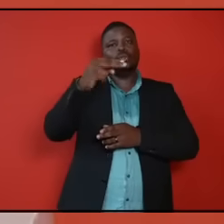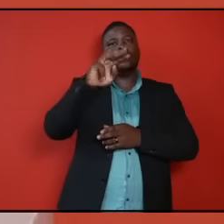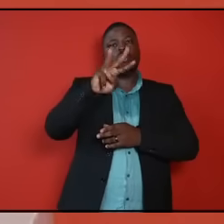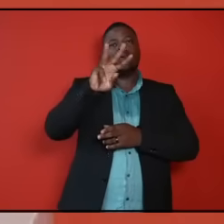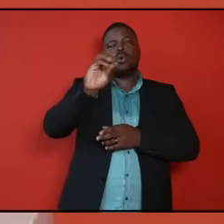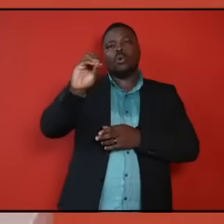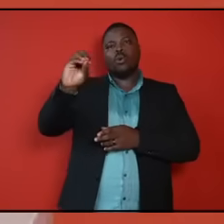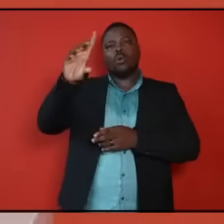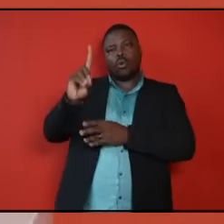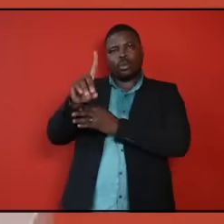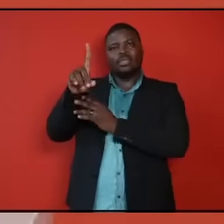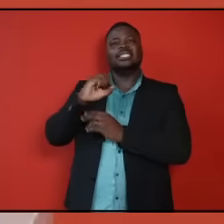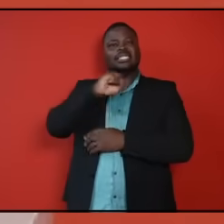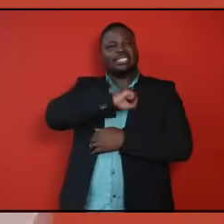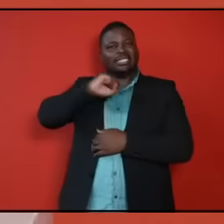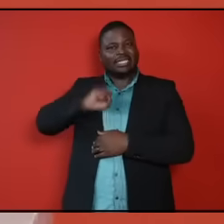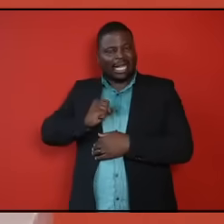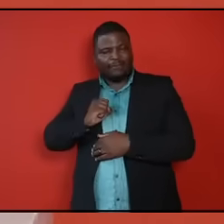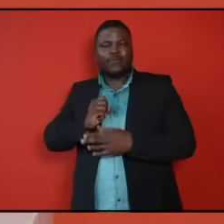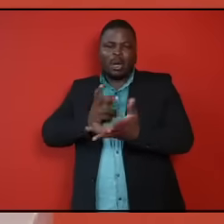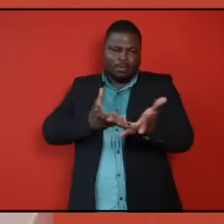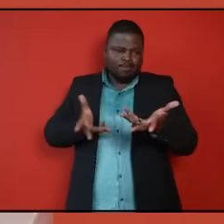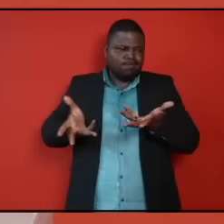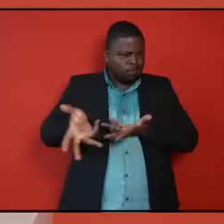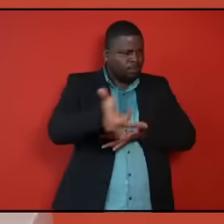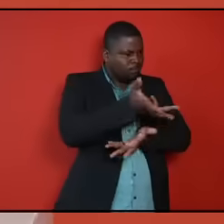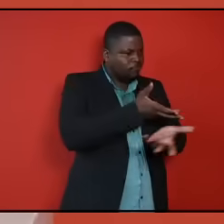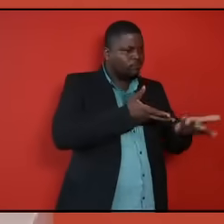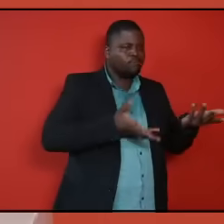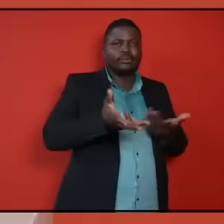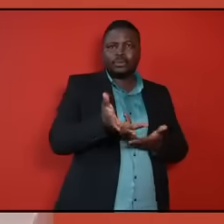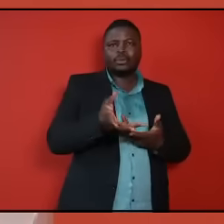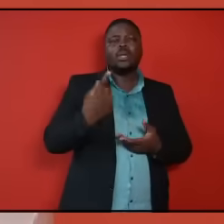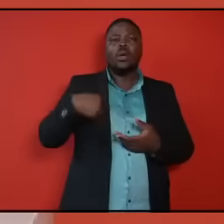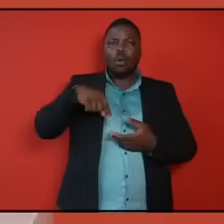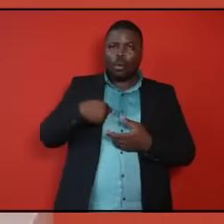to be poor for us to fight for the poor.